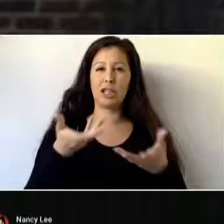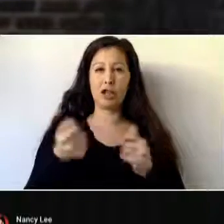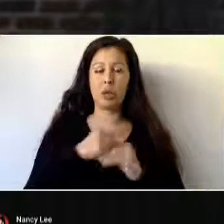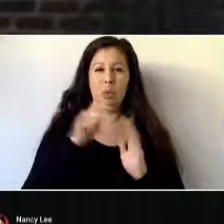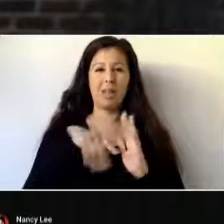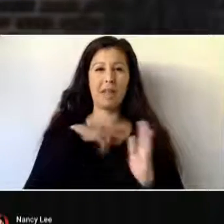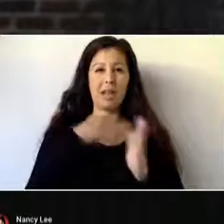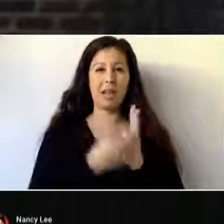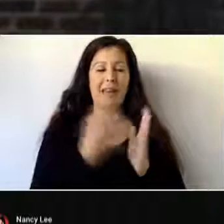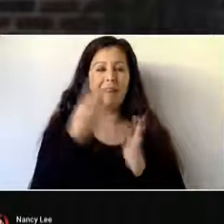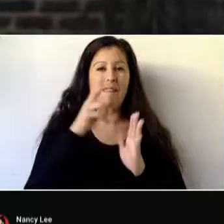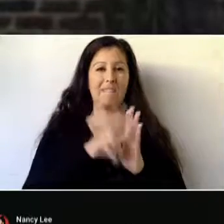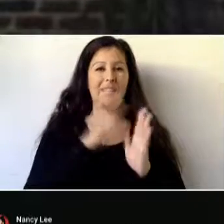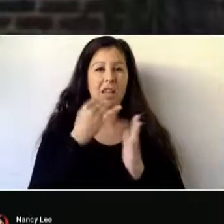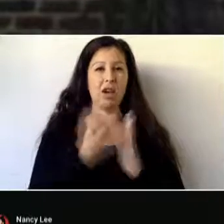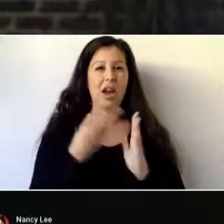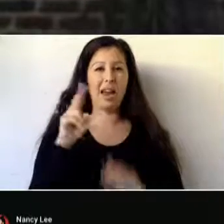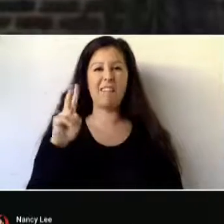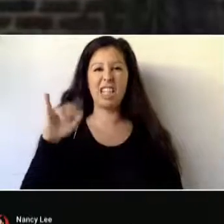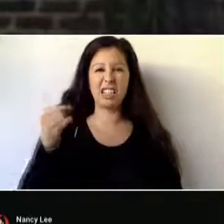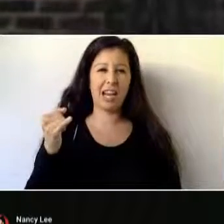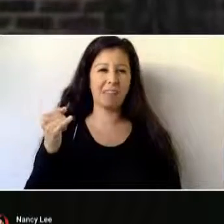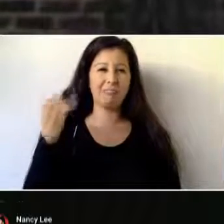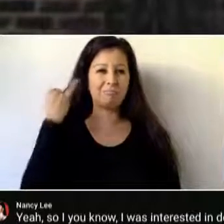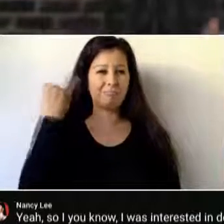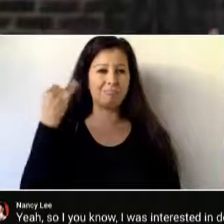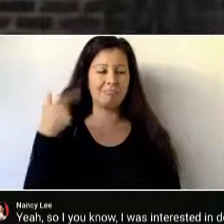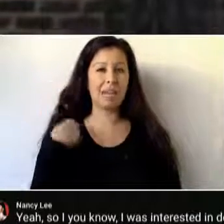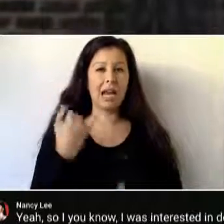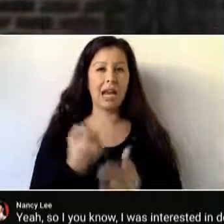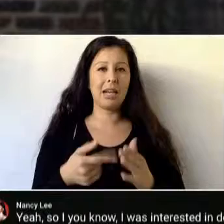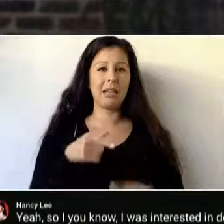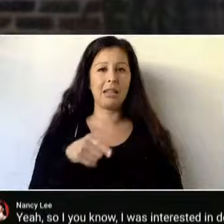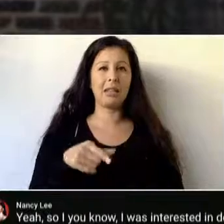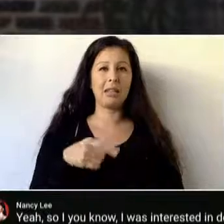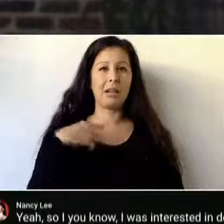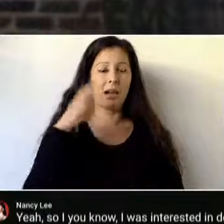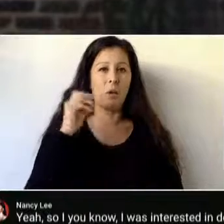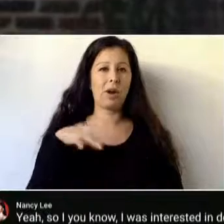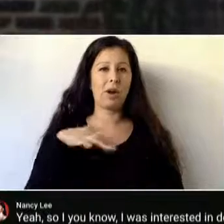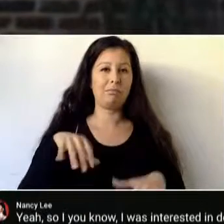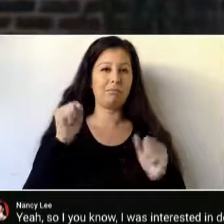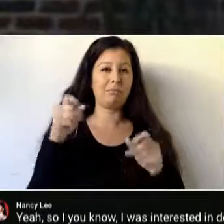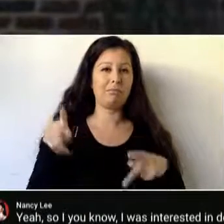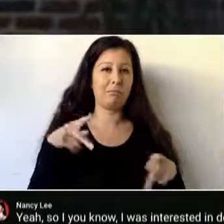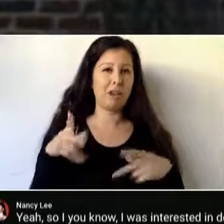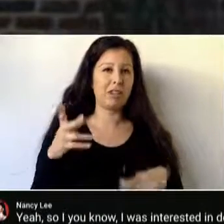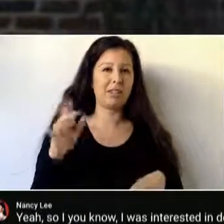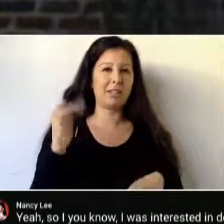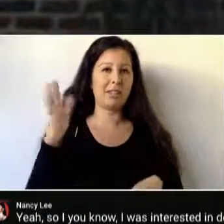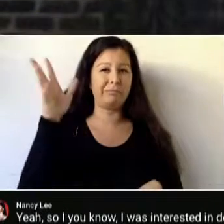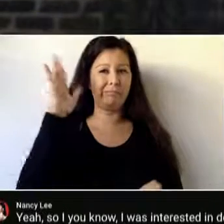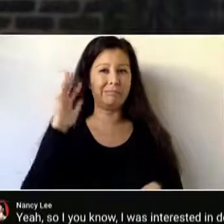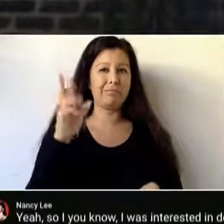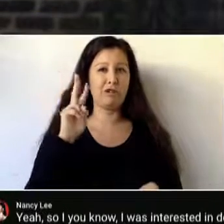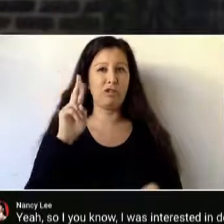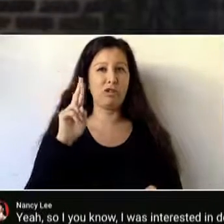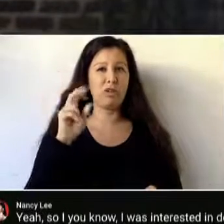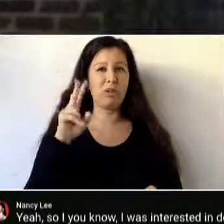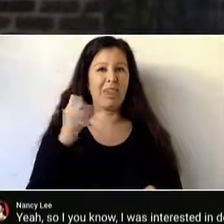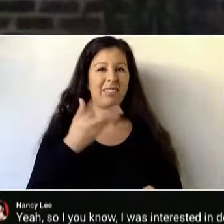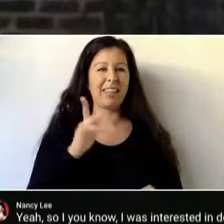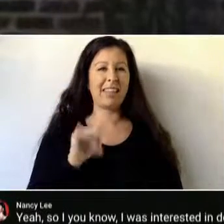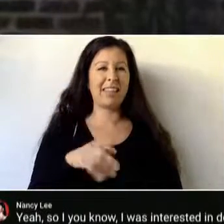like video art and like VJing and stuff like that. So I designed this, and I was throwing like parties like back in the day, like raves and stuff like